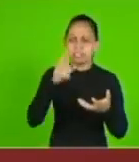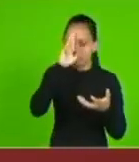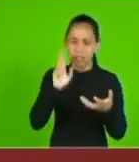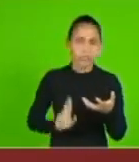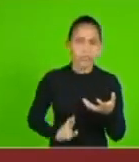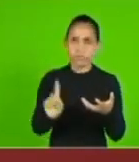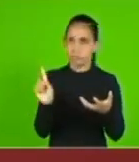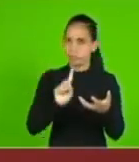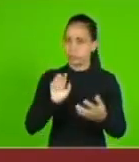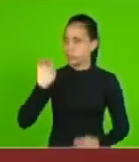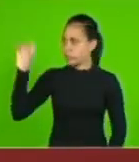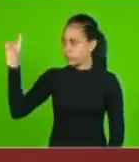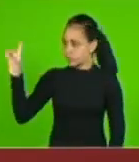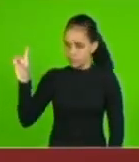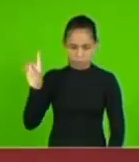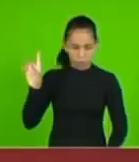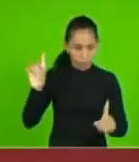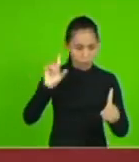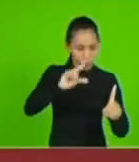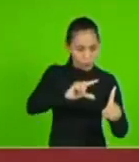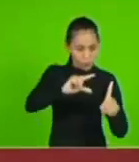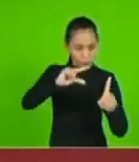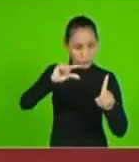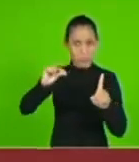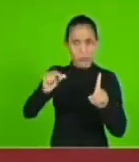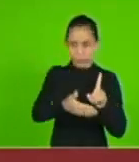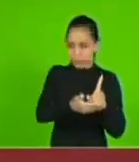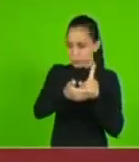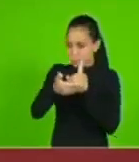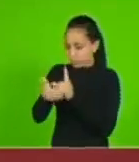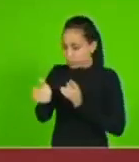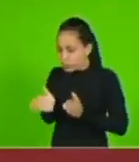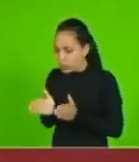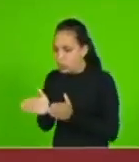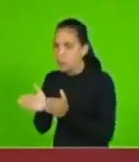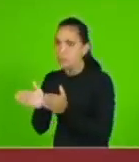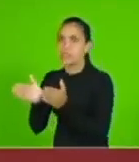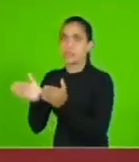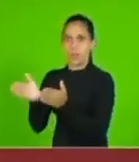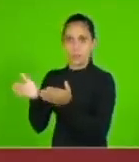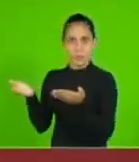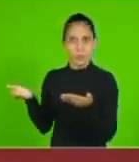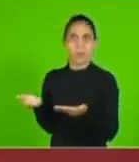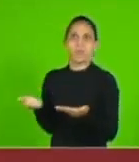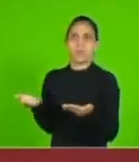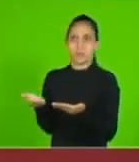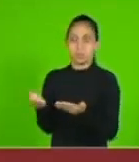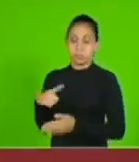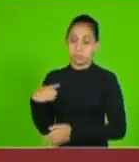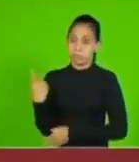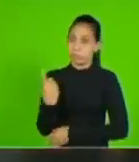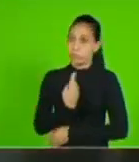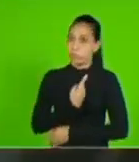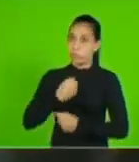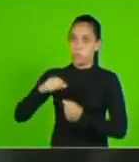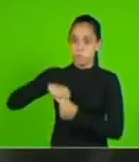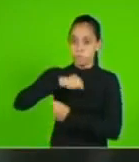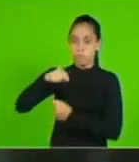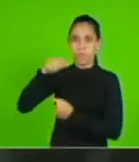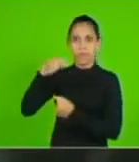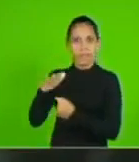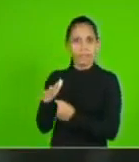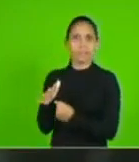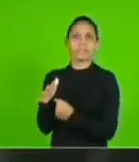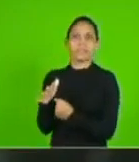living only to do what we want. The Lord took us out of the world and placed us on this path and gave us all the resources